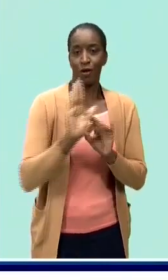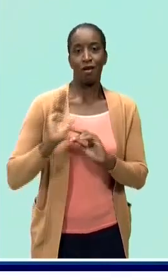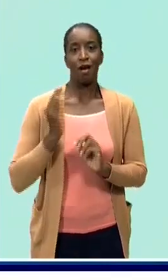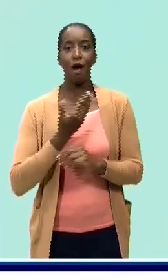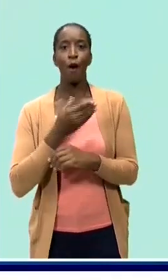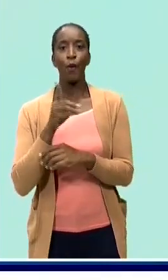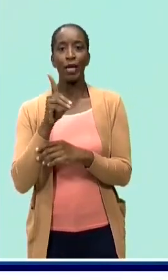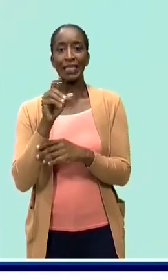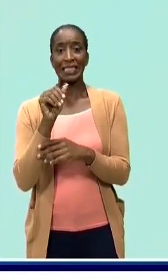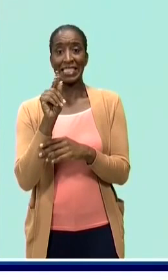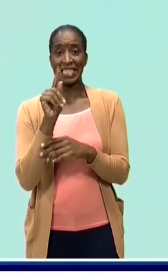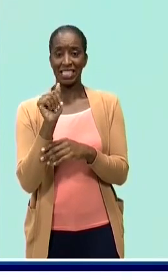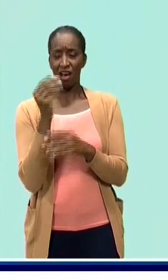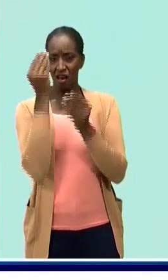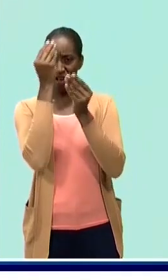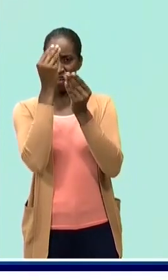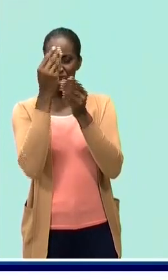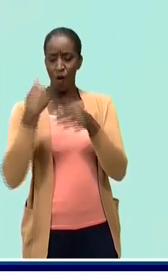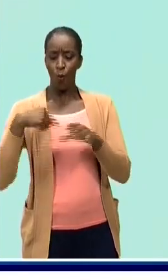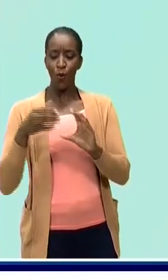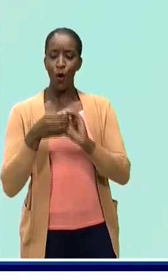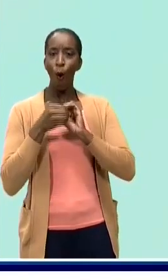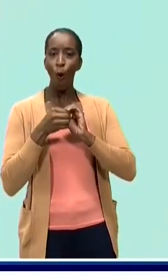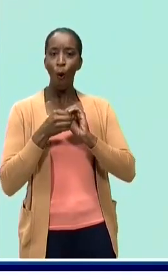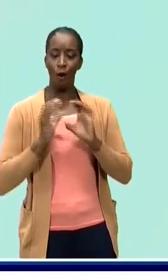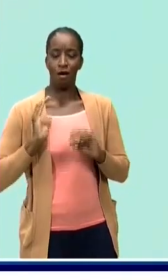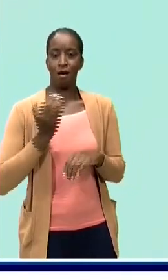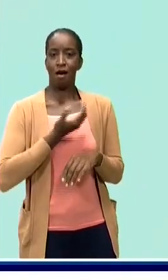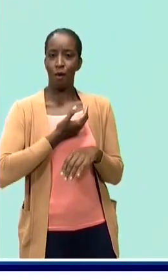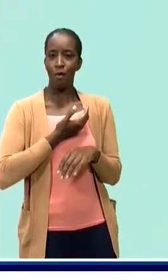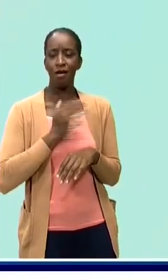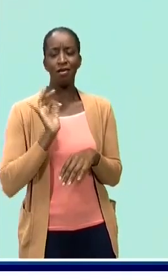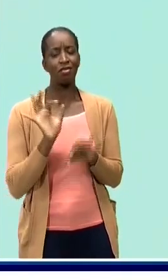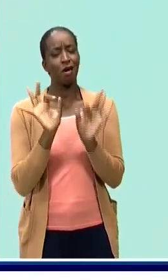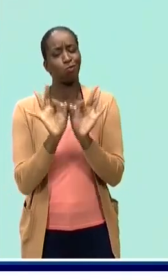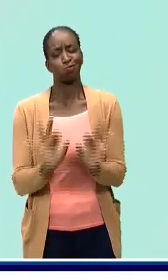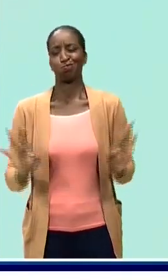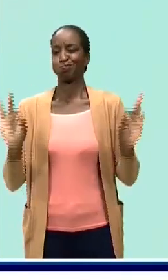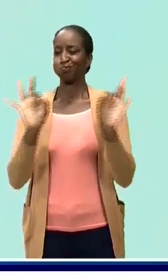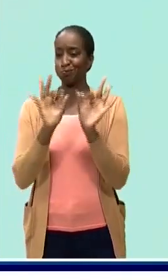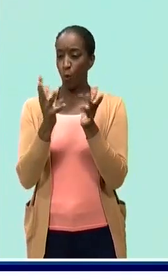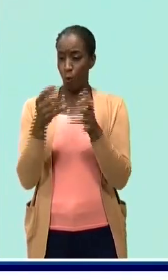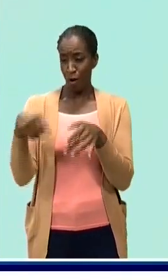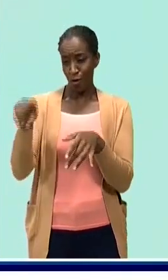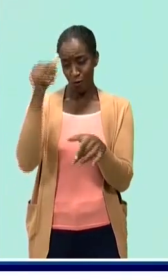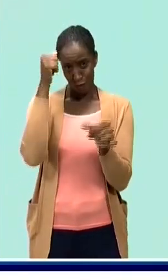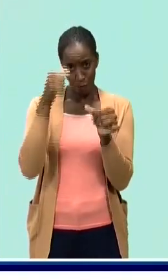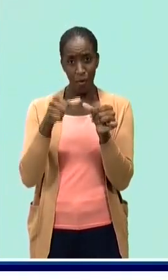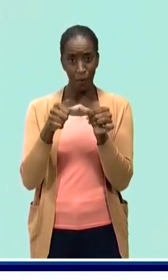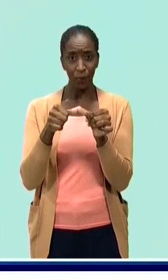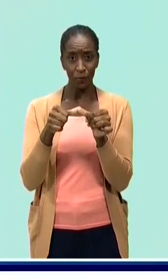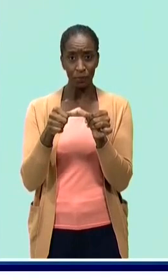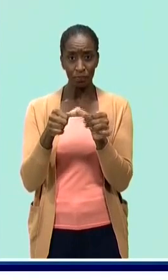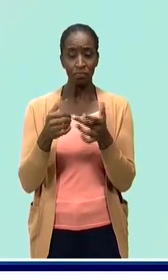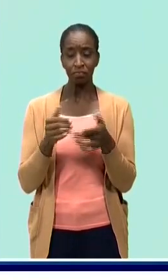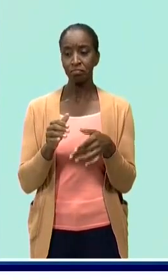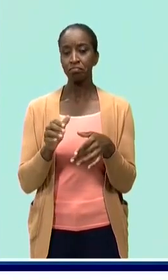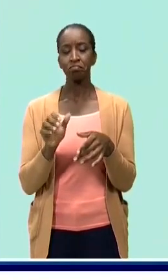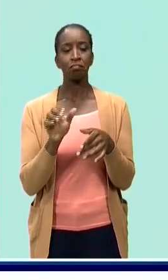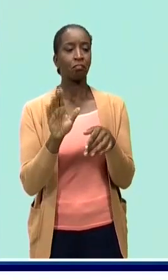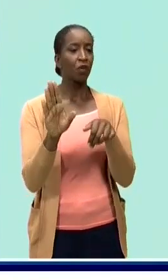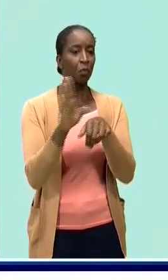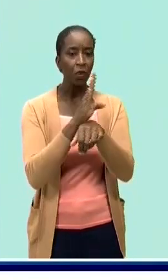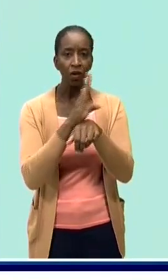I think that that is one of the single most important messages that I would want people to carry away. When people have your data, other entities,